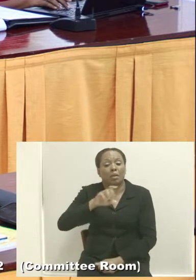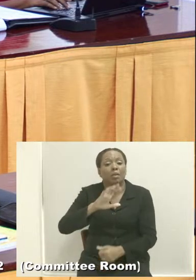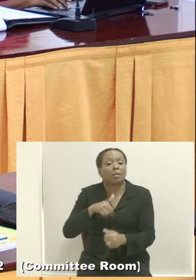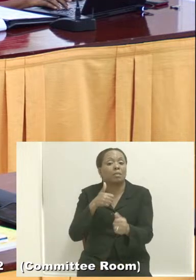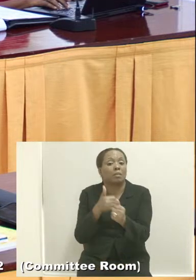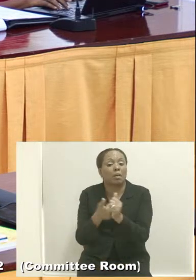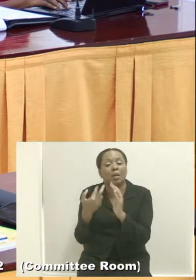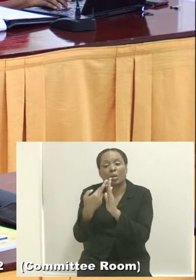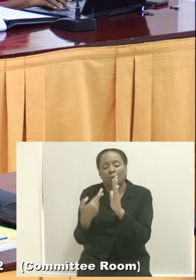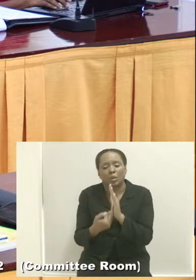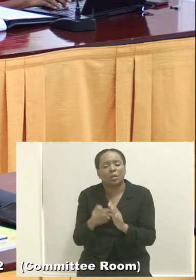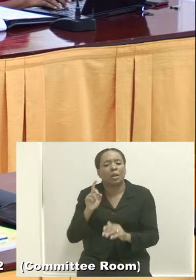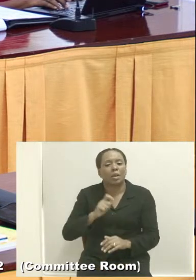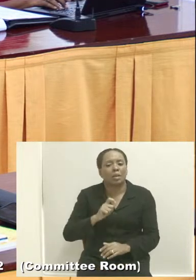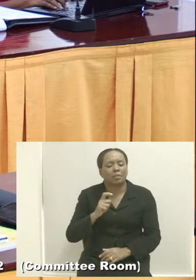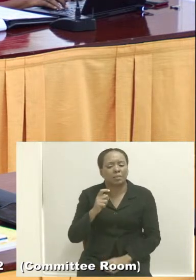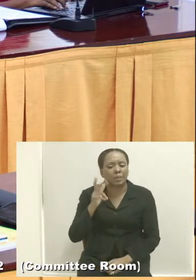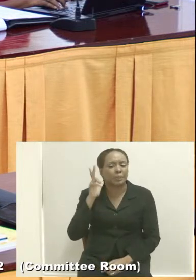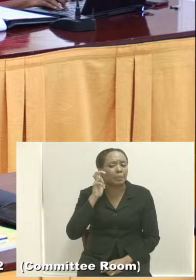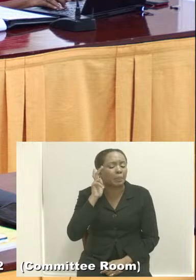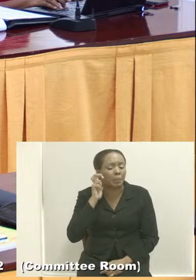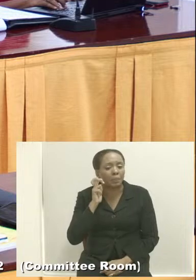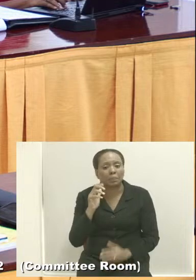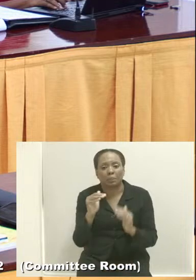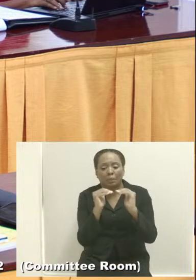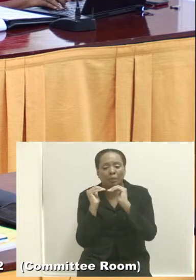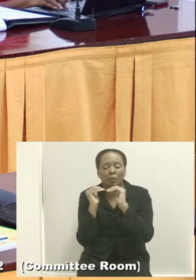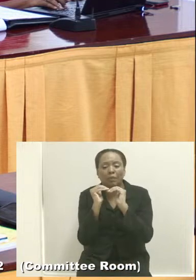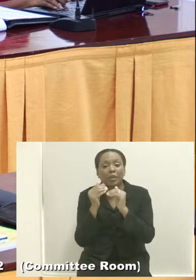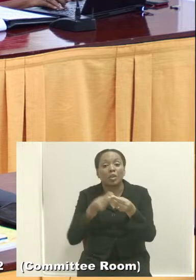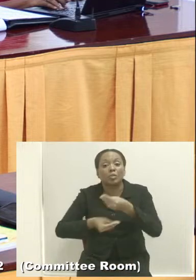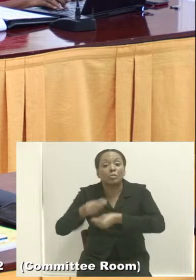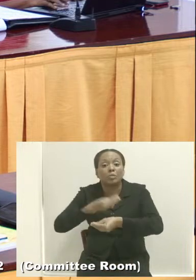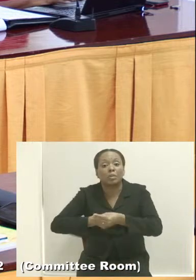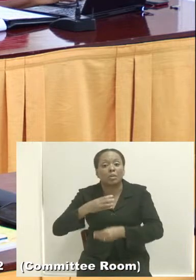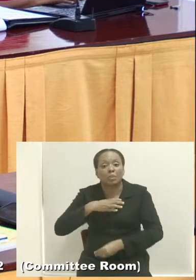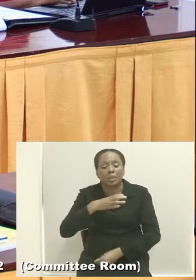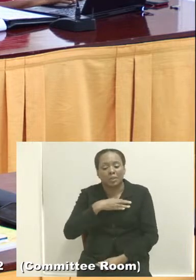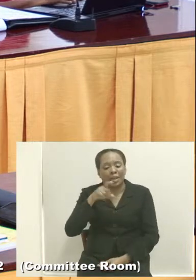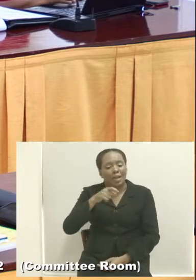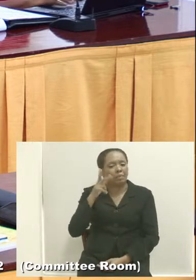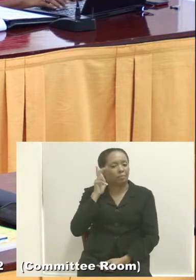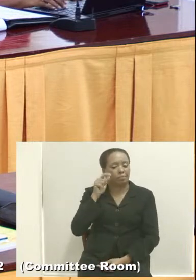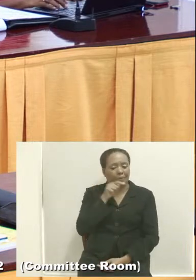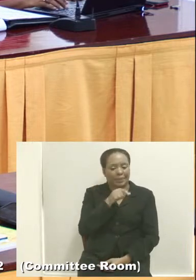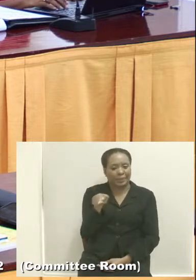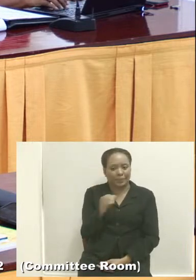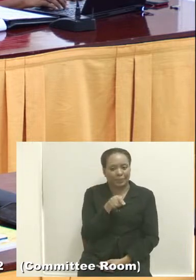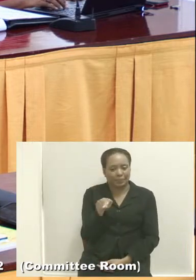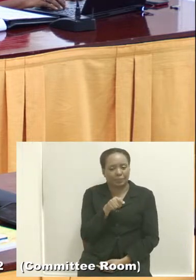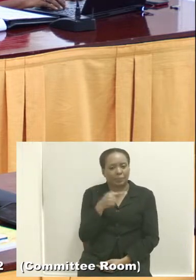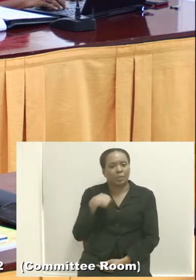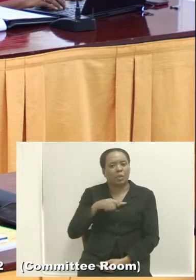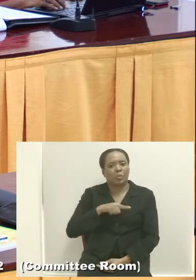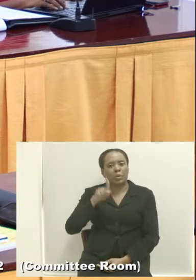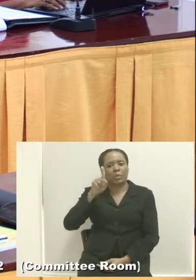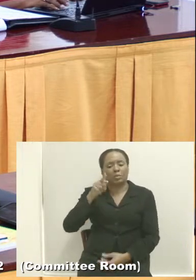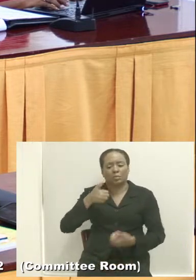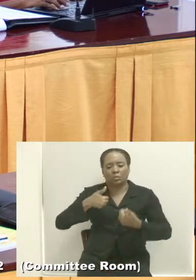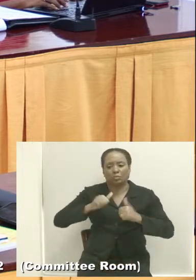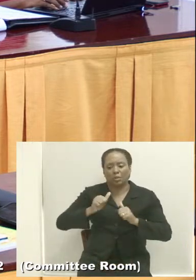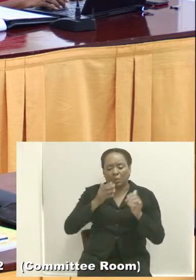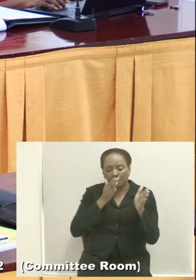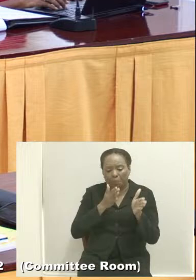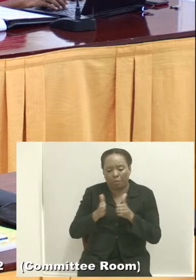Commission as we try to strategize on what a new sector is going to look at, so that at